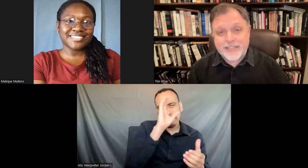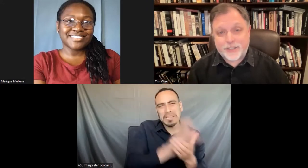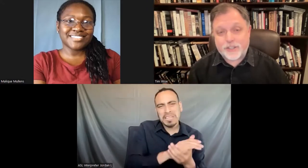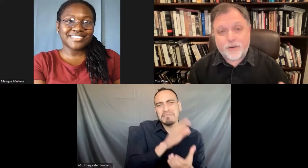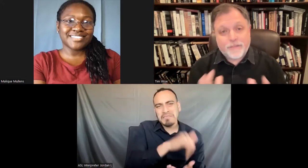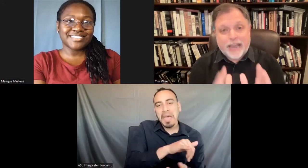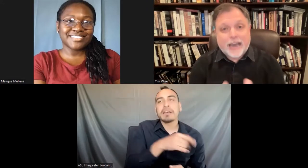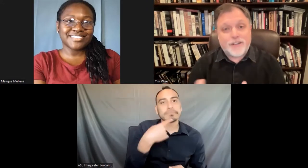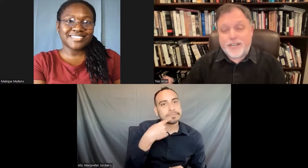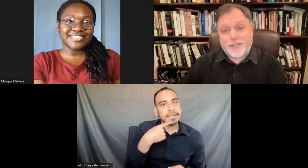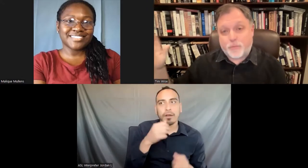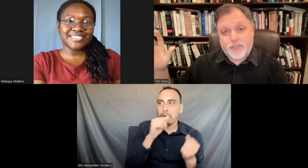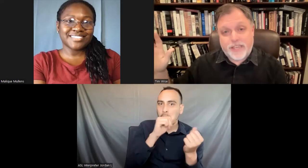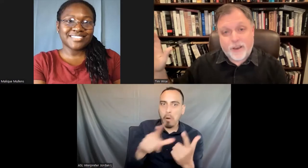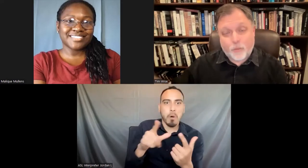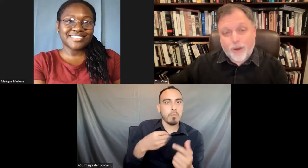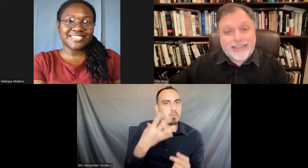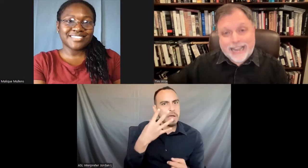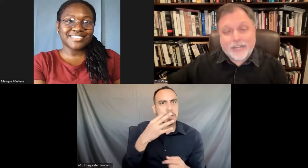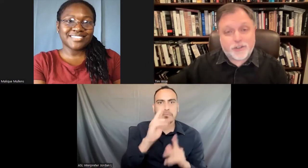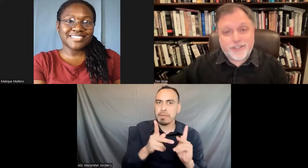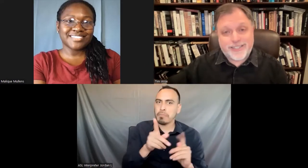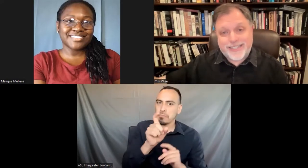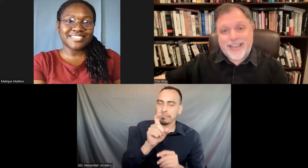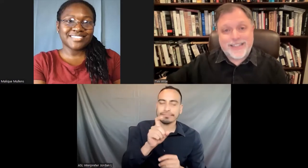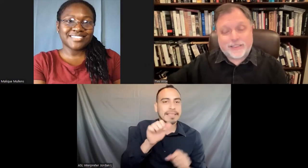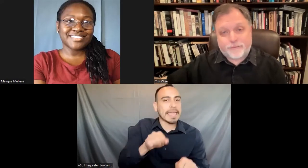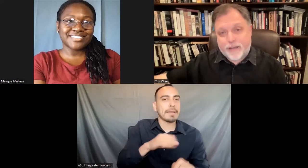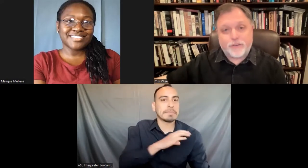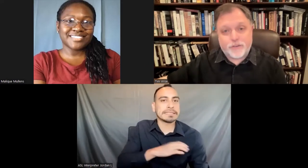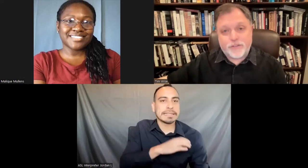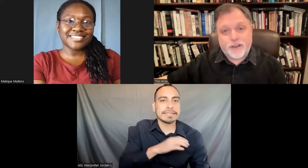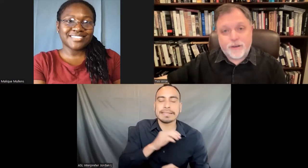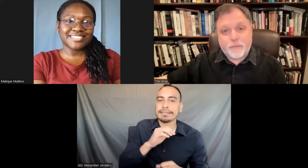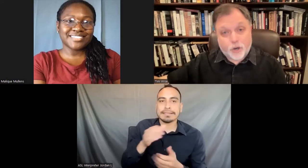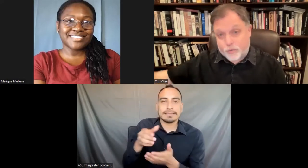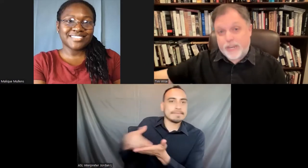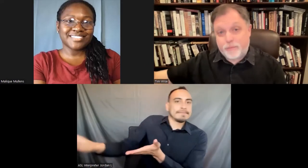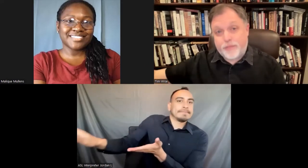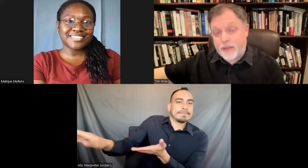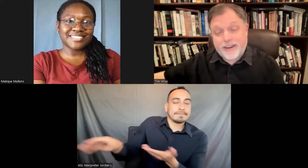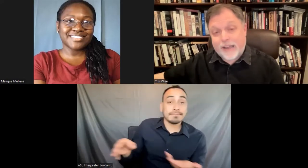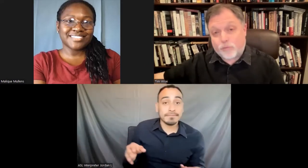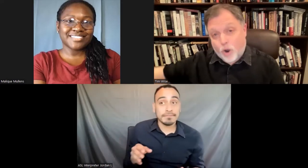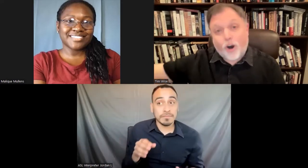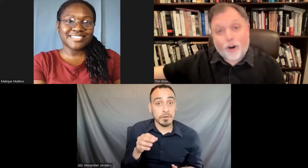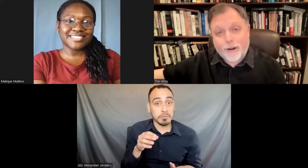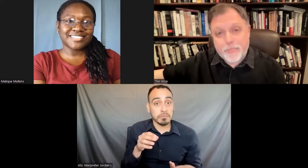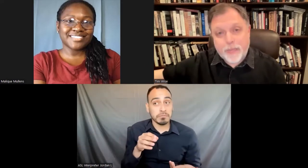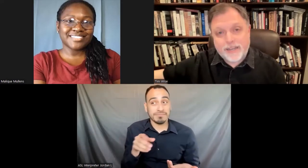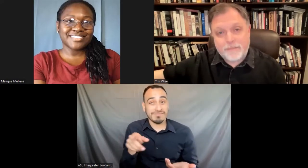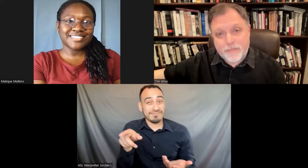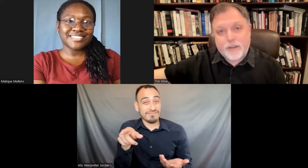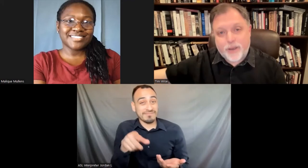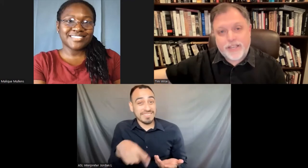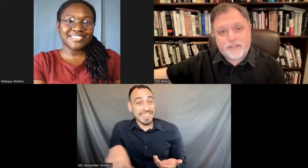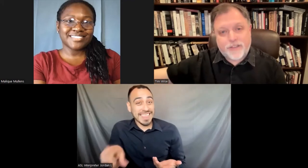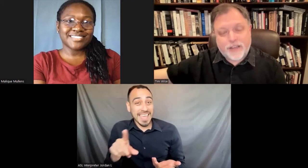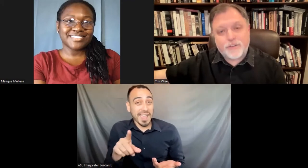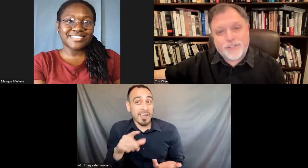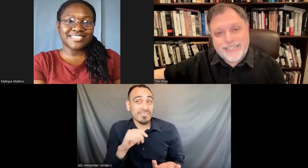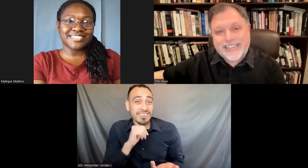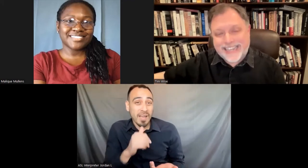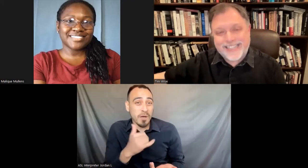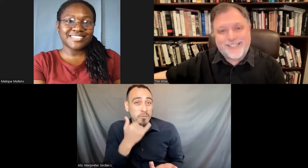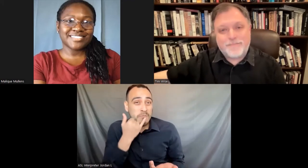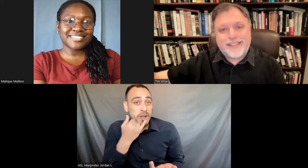be citizens. So the irony is when the white nationalists say that the founders agreed with them, they're not wrong. I mean, in many ways, the